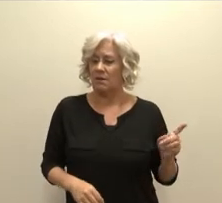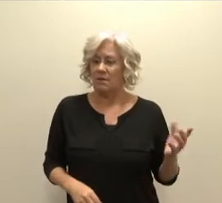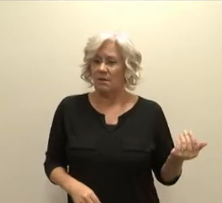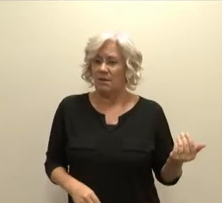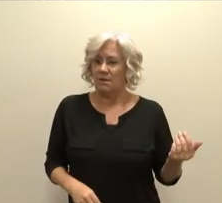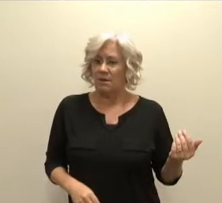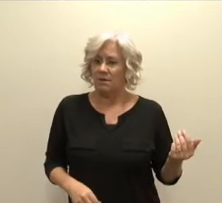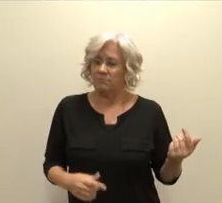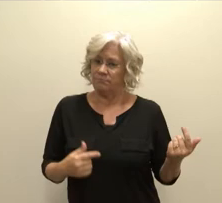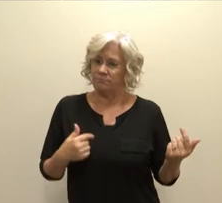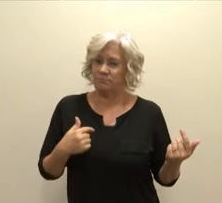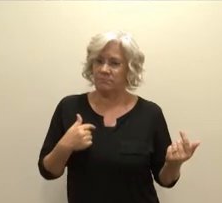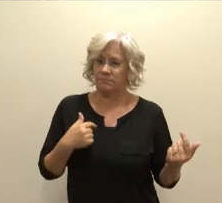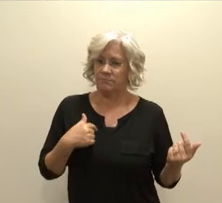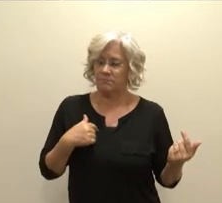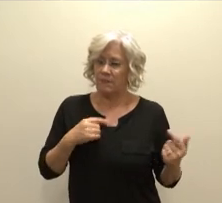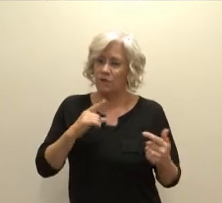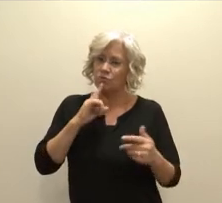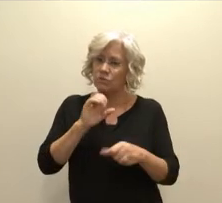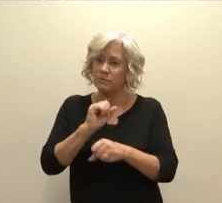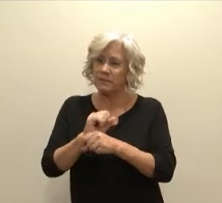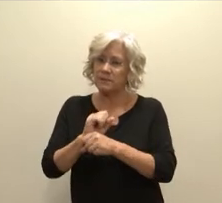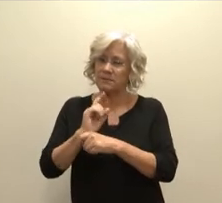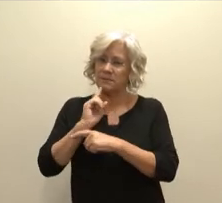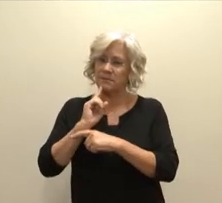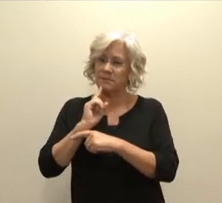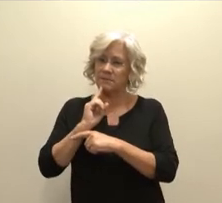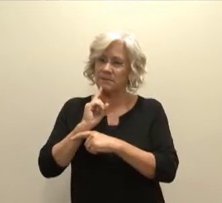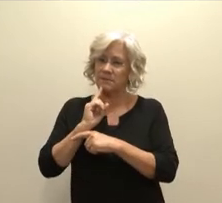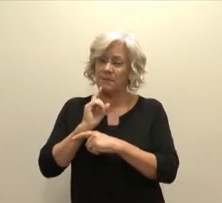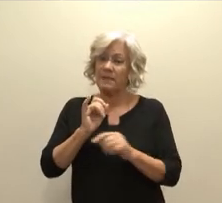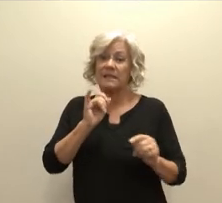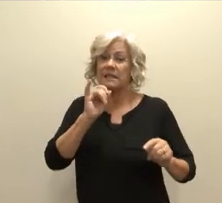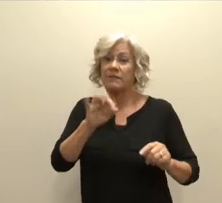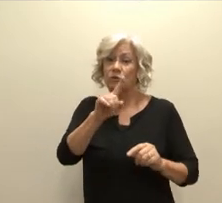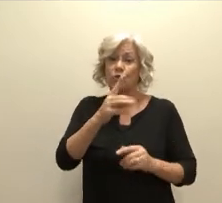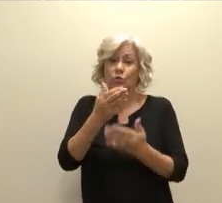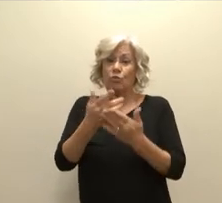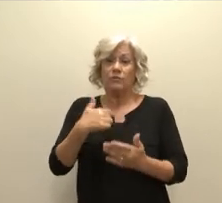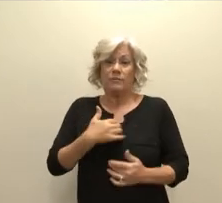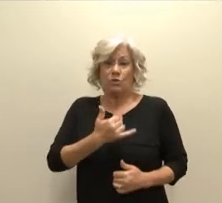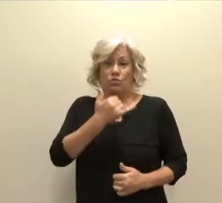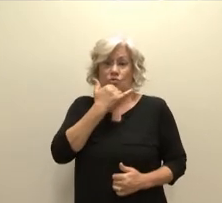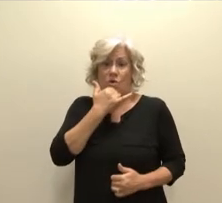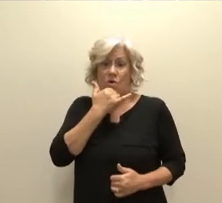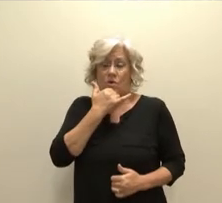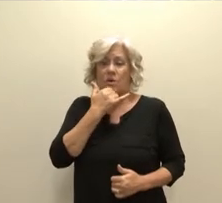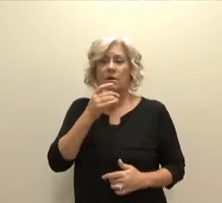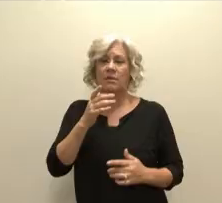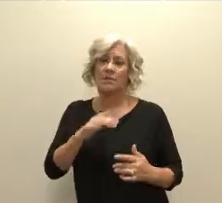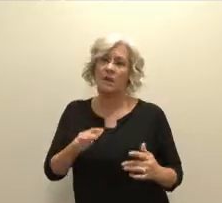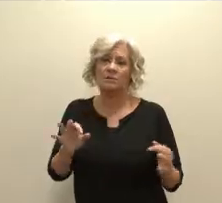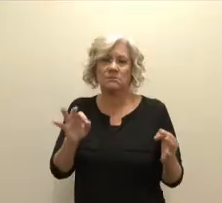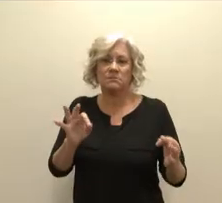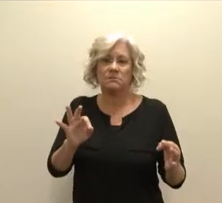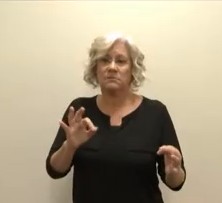I really sincerely mean it. It would be my greatest joy if you were to prove me wrong.